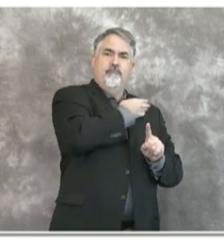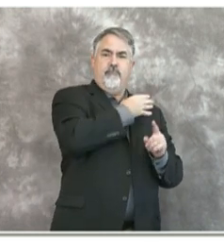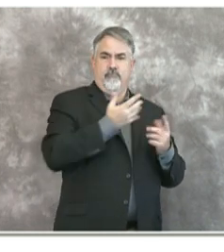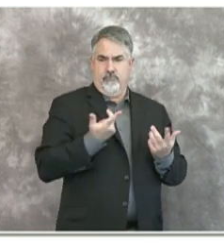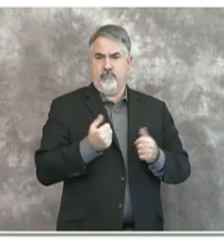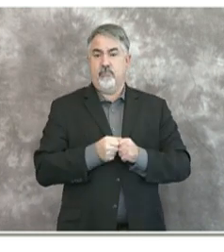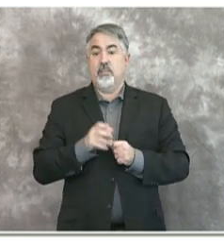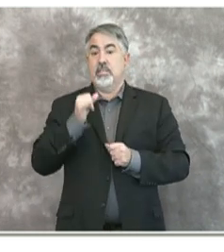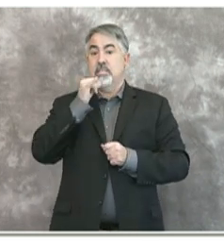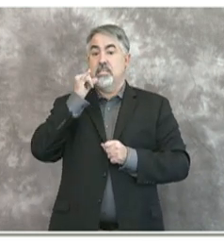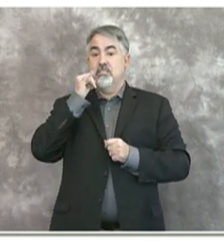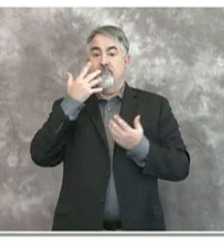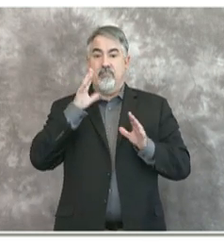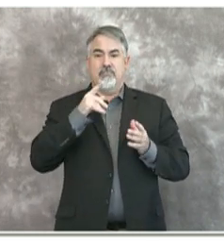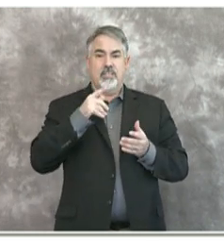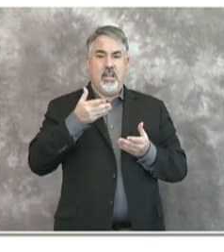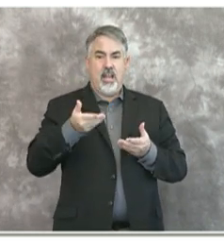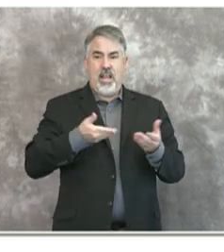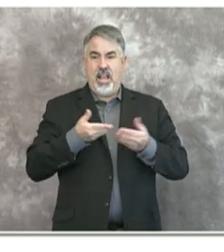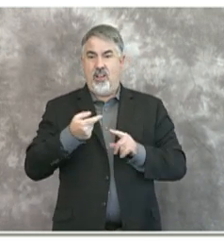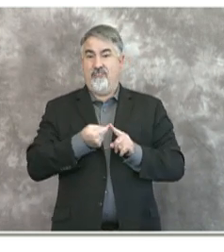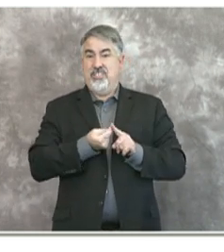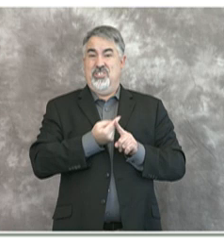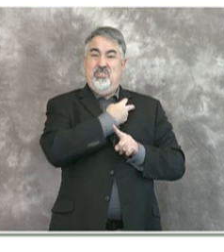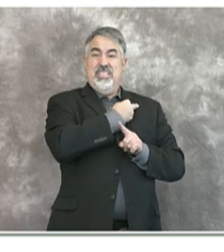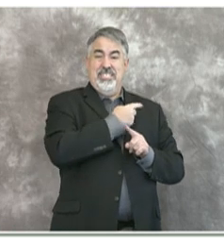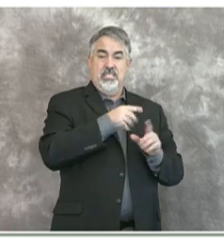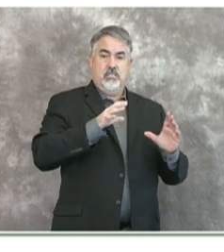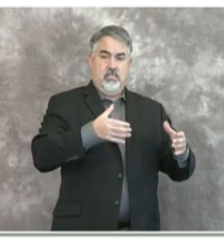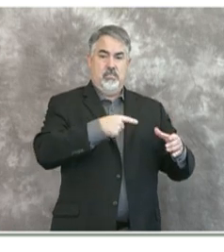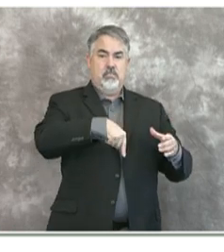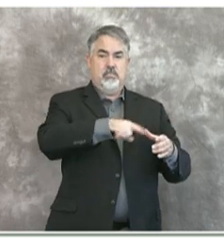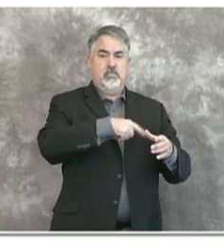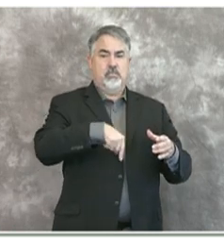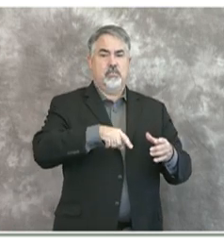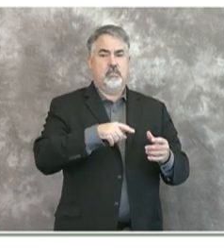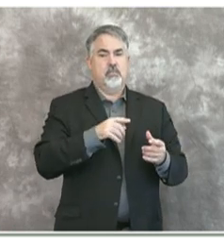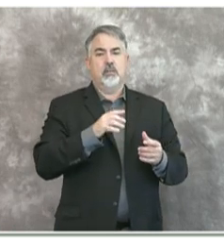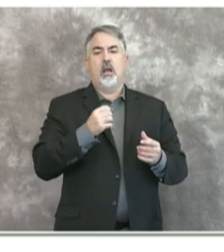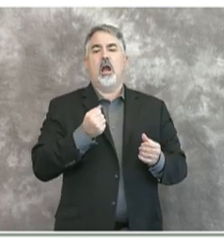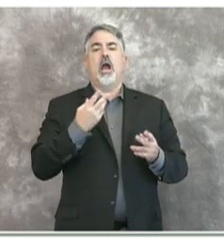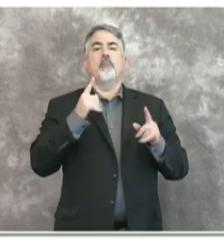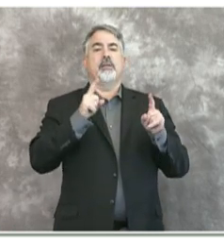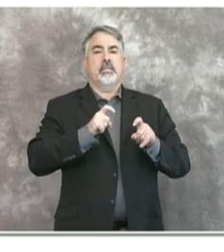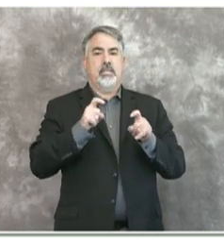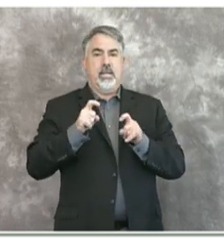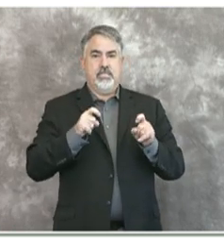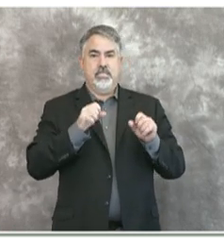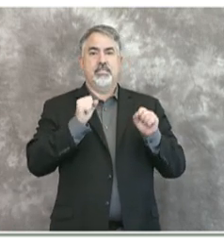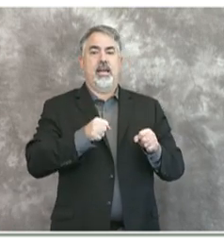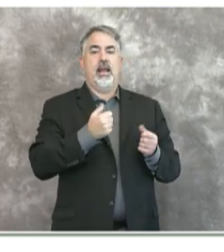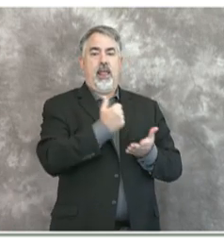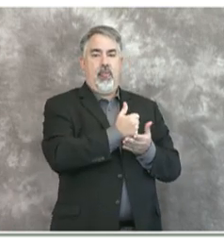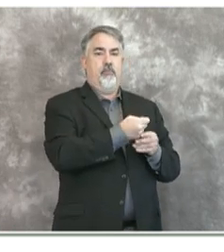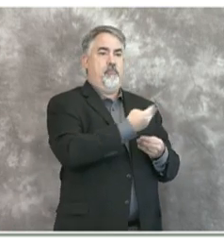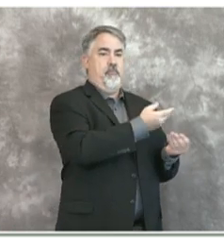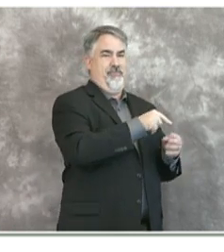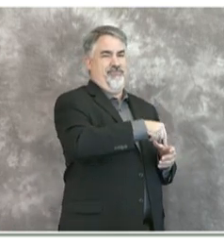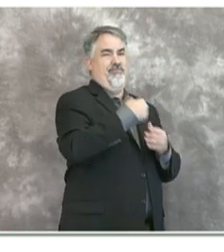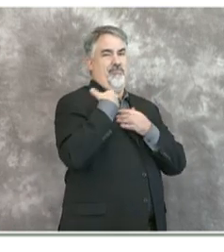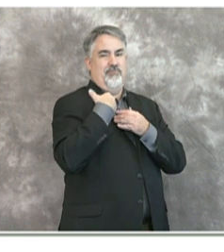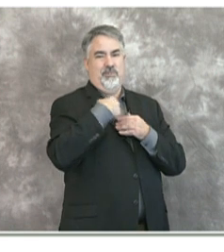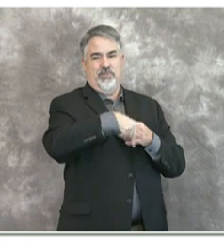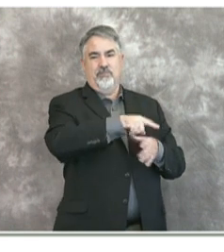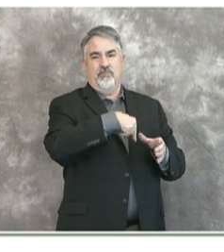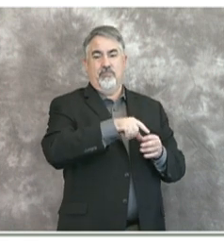of tracers we need in both case investigators and tracers is directly tied to how many tests we're able to perform. And so both of those numbers